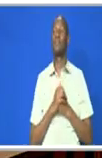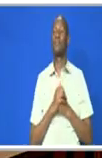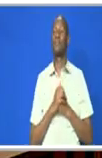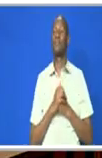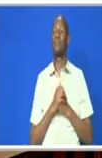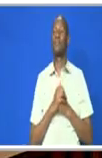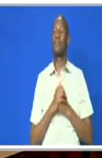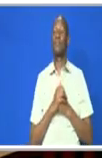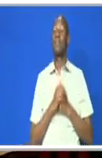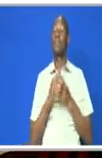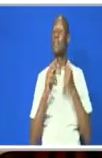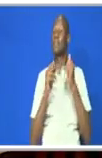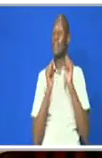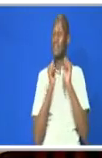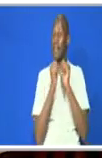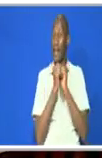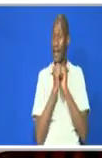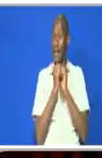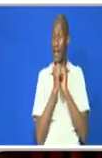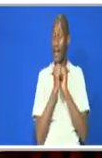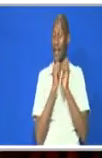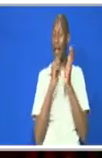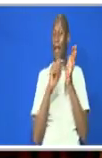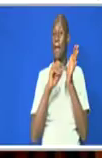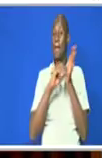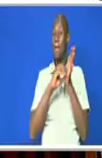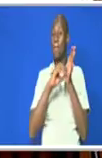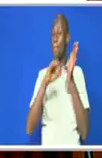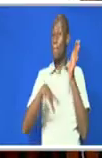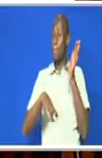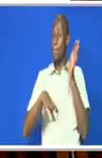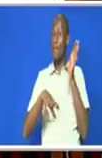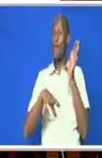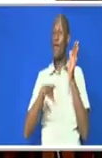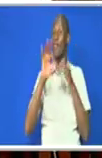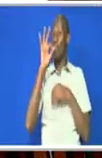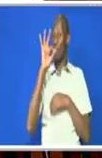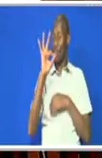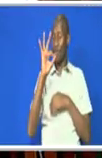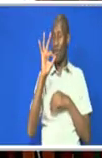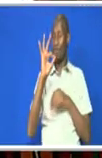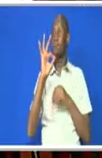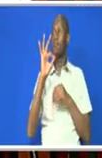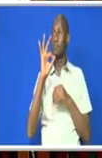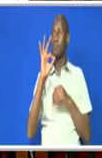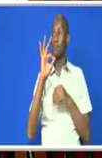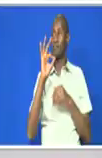So 10, take away 3, I got